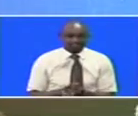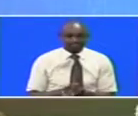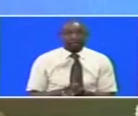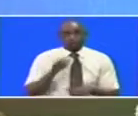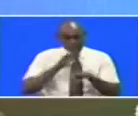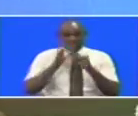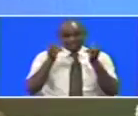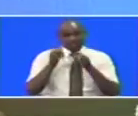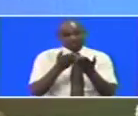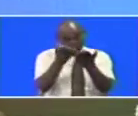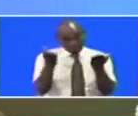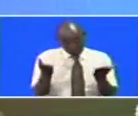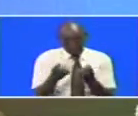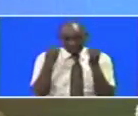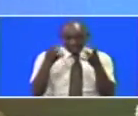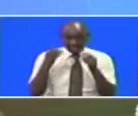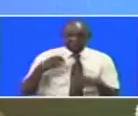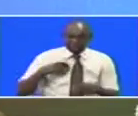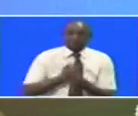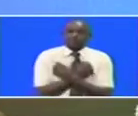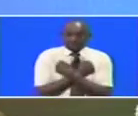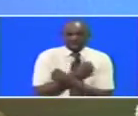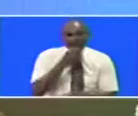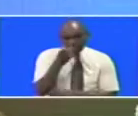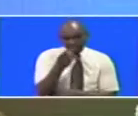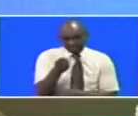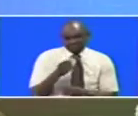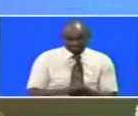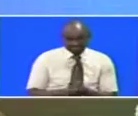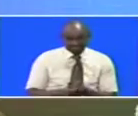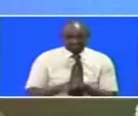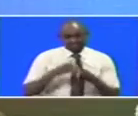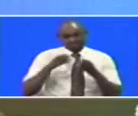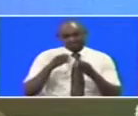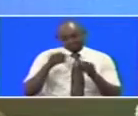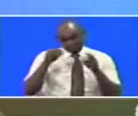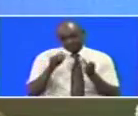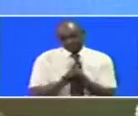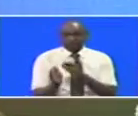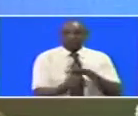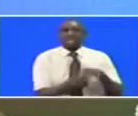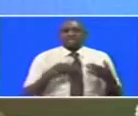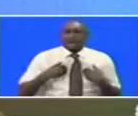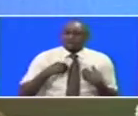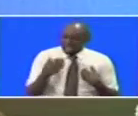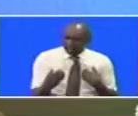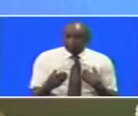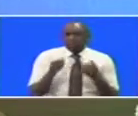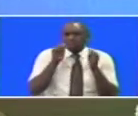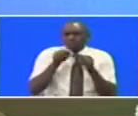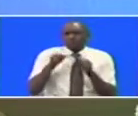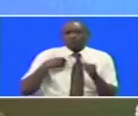some goodness there for many consumers who rely on maize. Moving on, in a move set to shake up